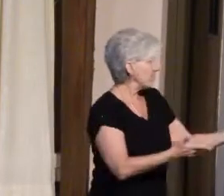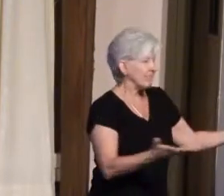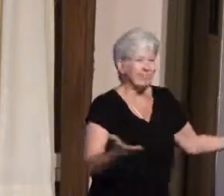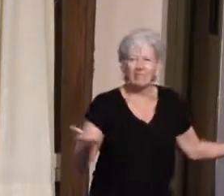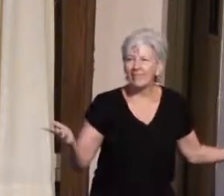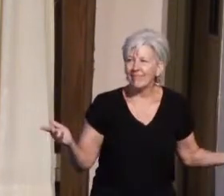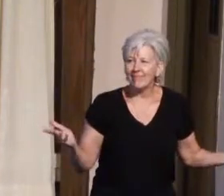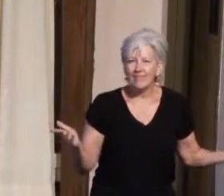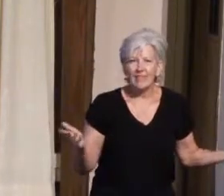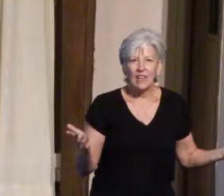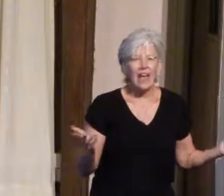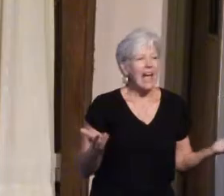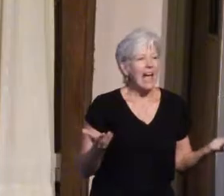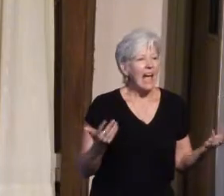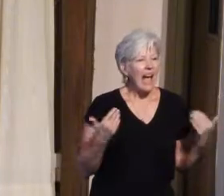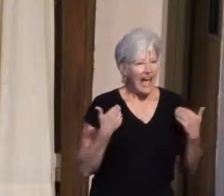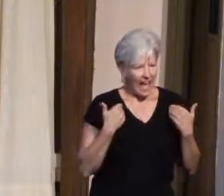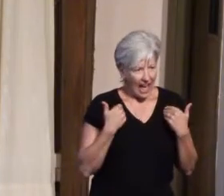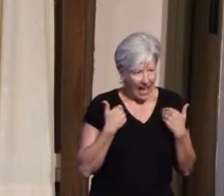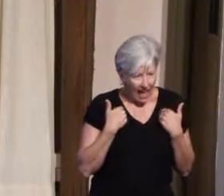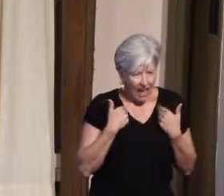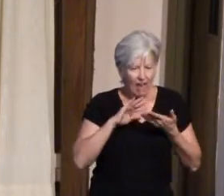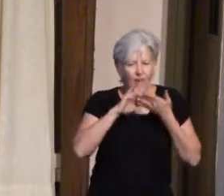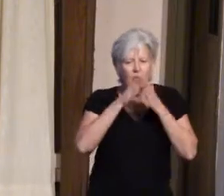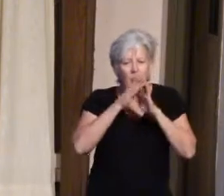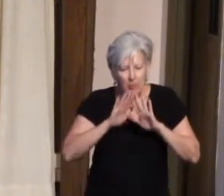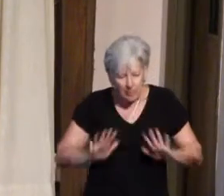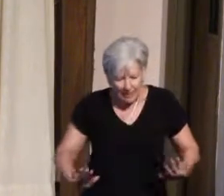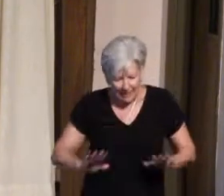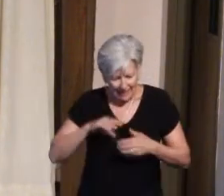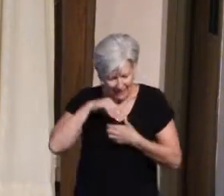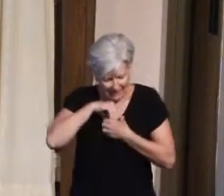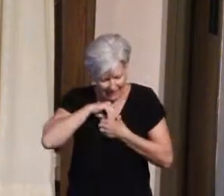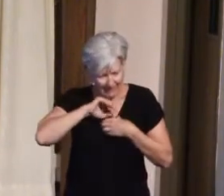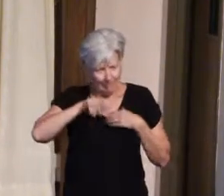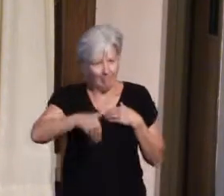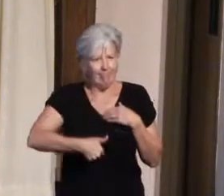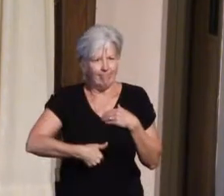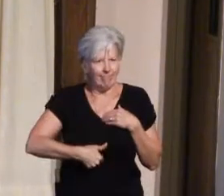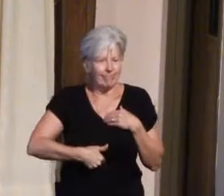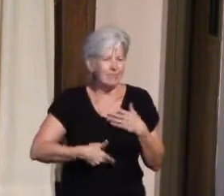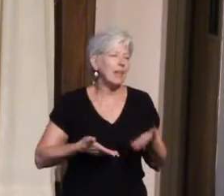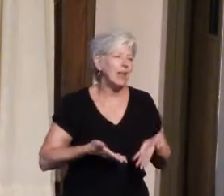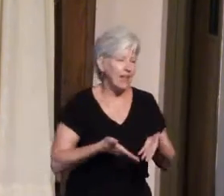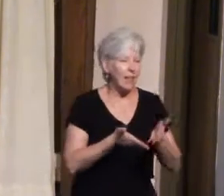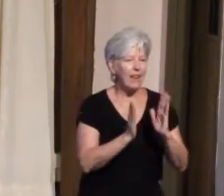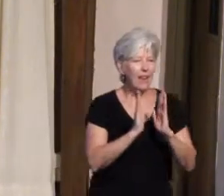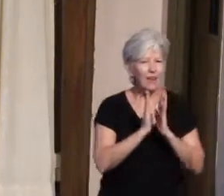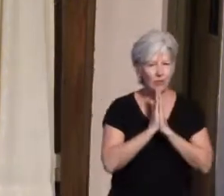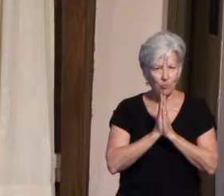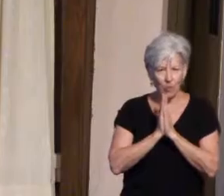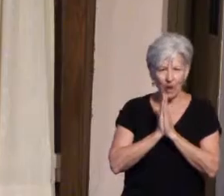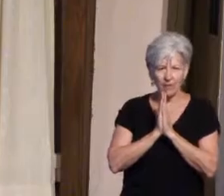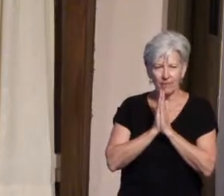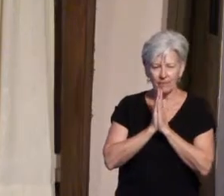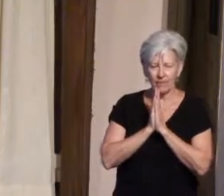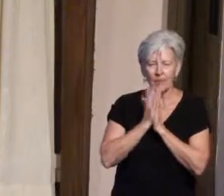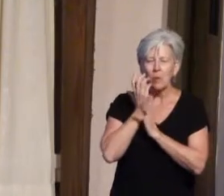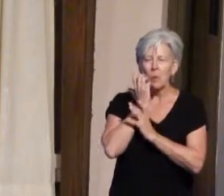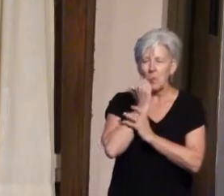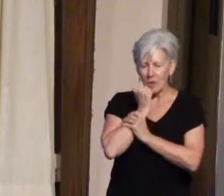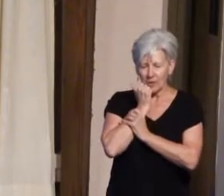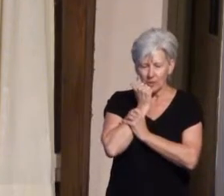soul. Let's pray. Precious, precious Spirit, in us, as